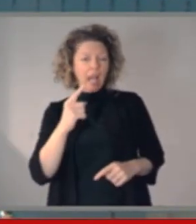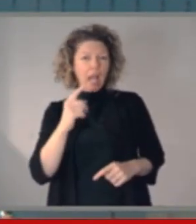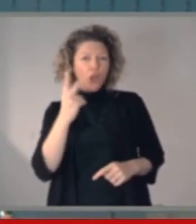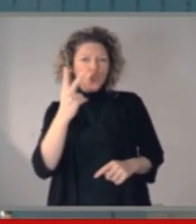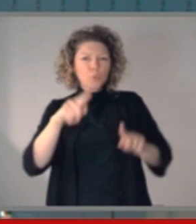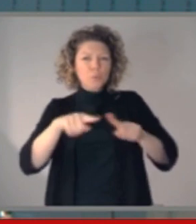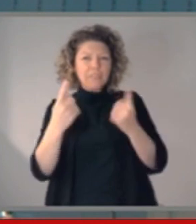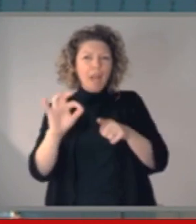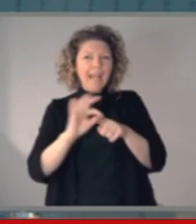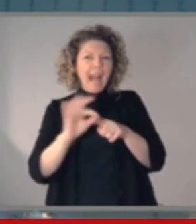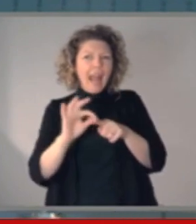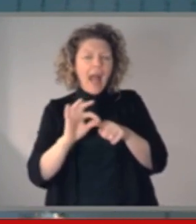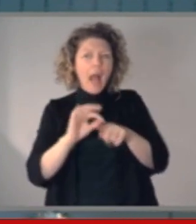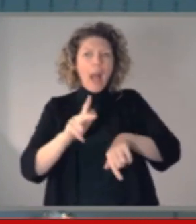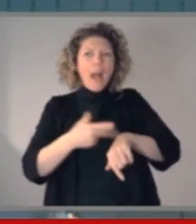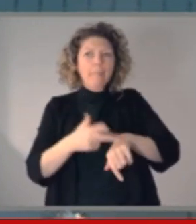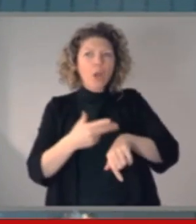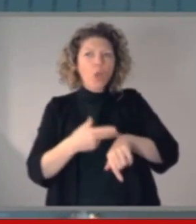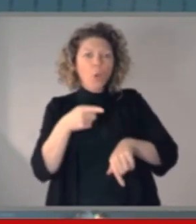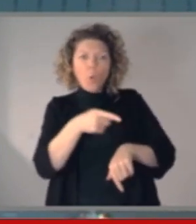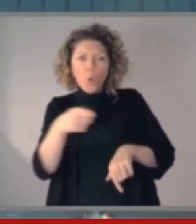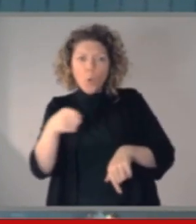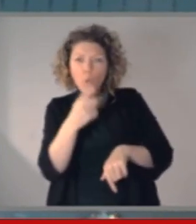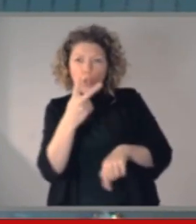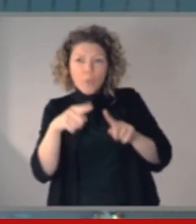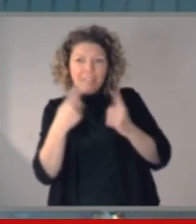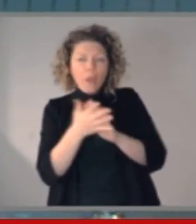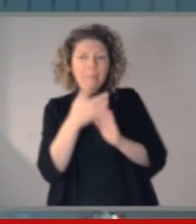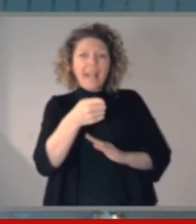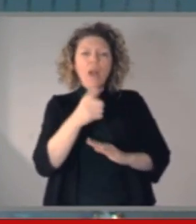showing the great turnout of GPs and pharmacists in the vaccination program. Thanks very much.